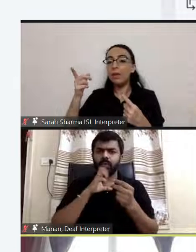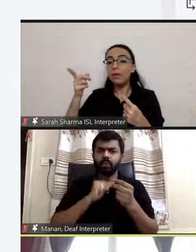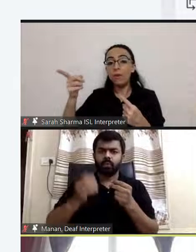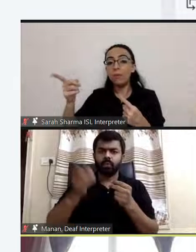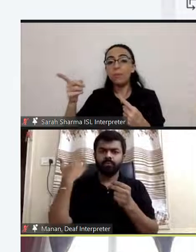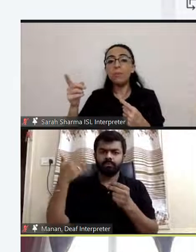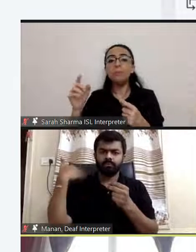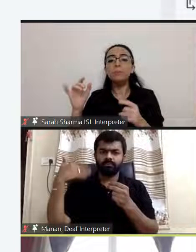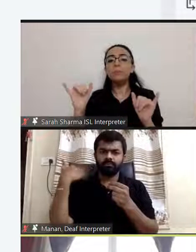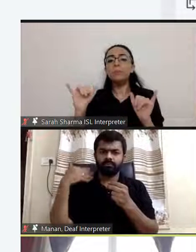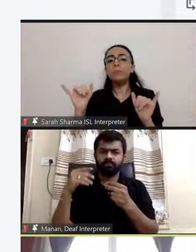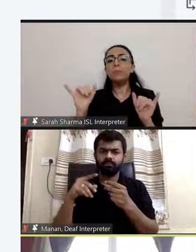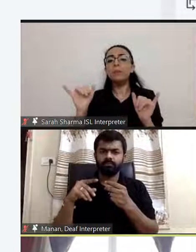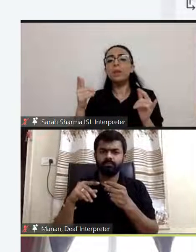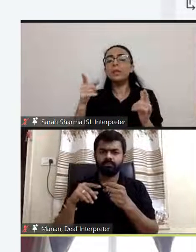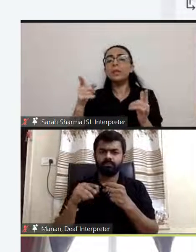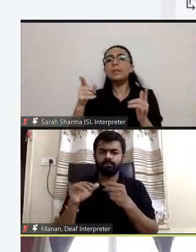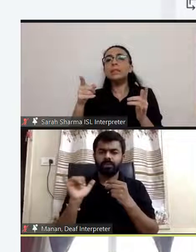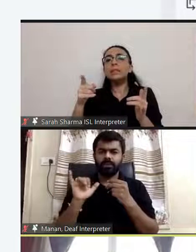don't have a microbe knowledge,